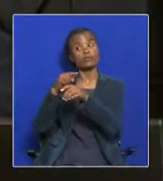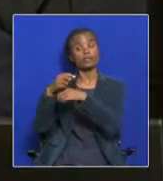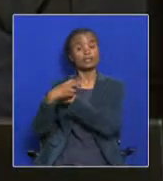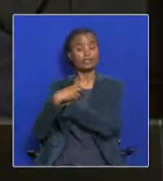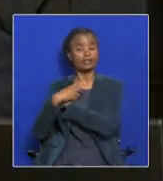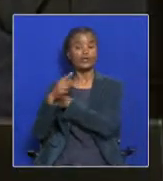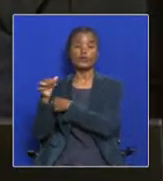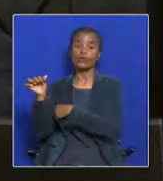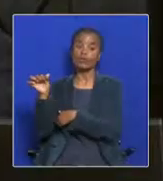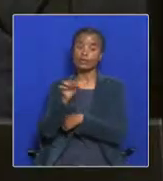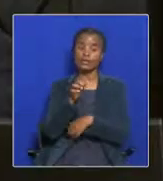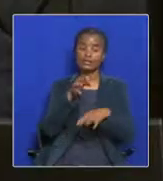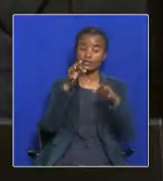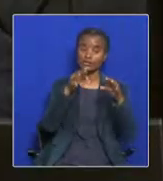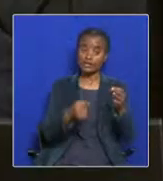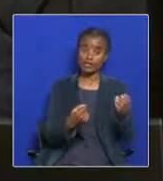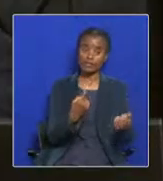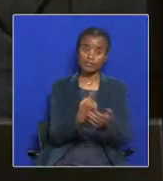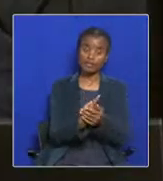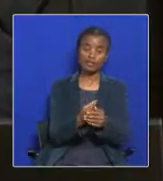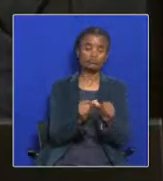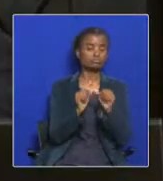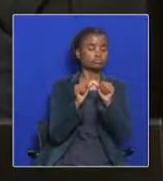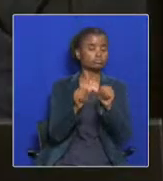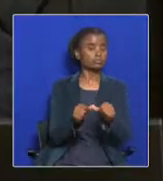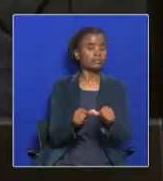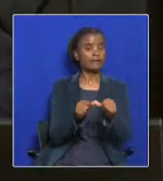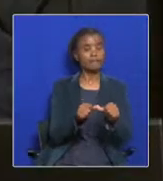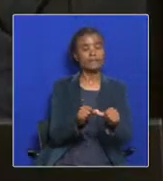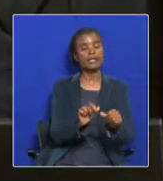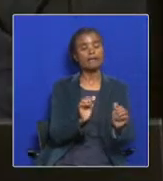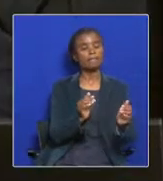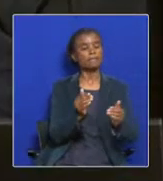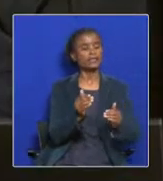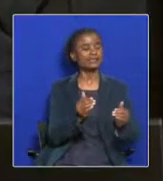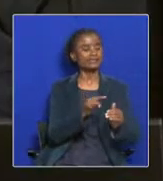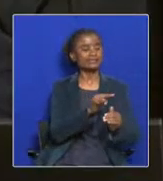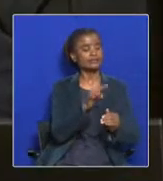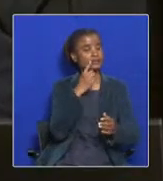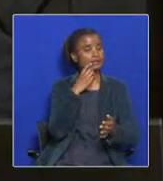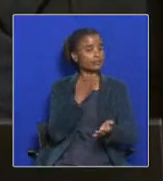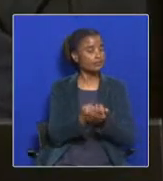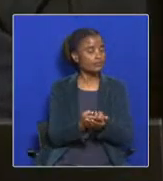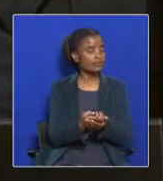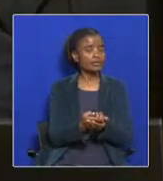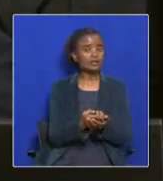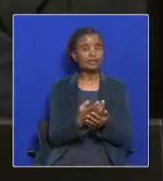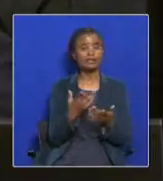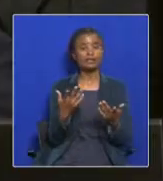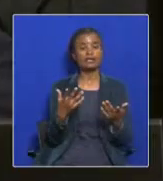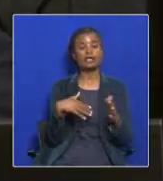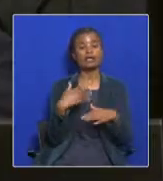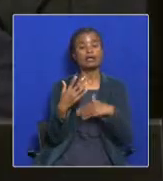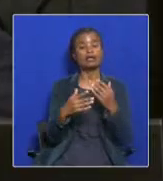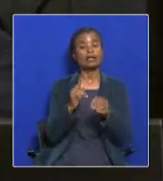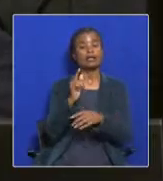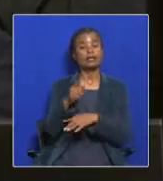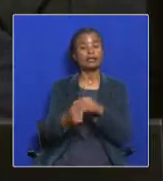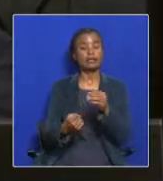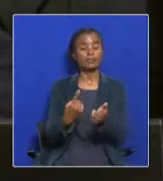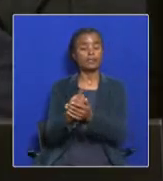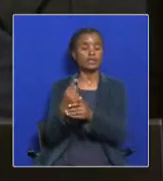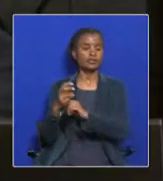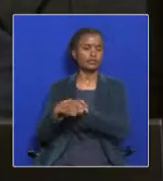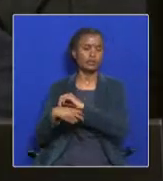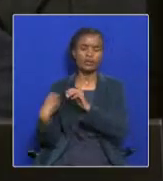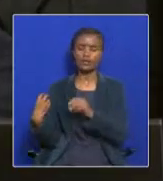throughout in the handling of these exhibits until they are stolen. You have to have a better answer